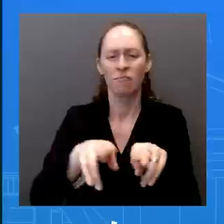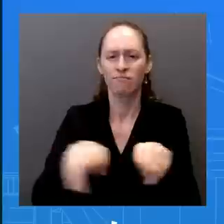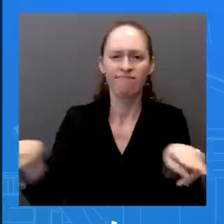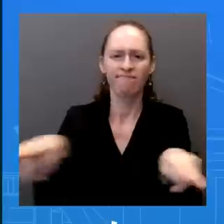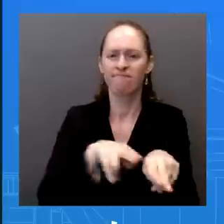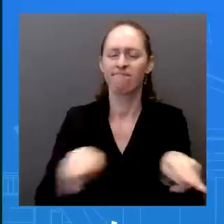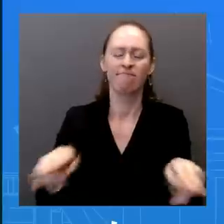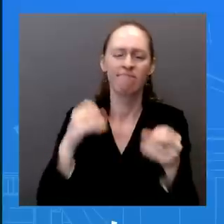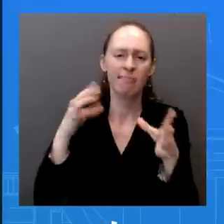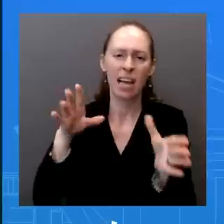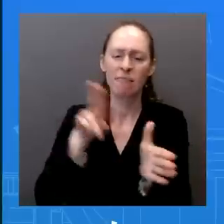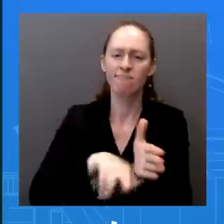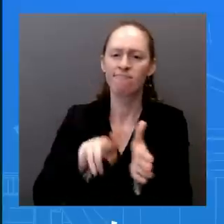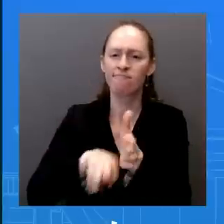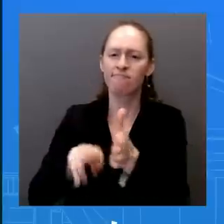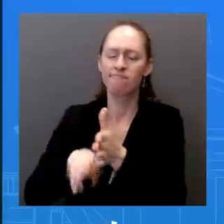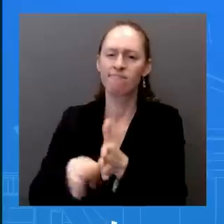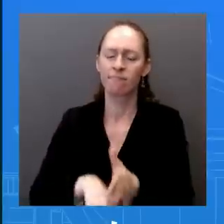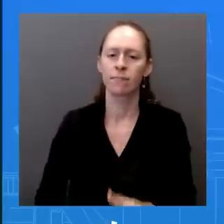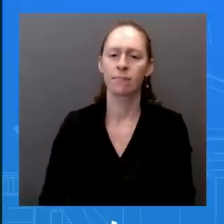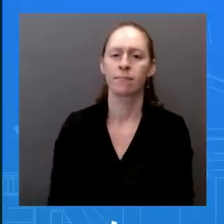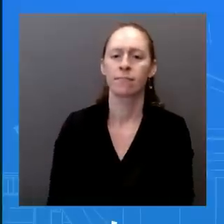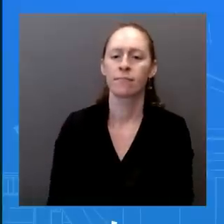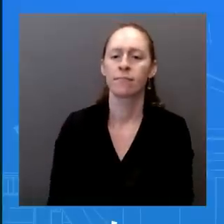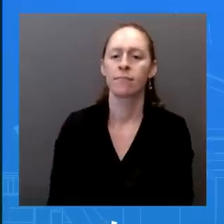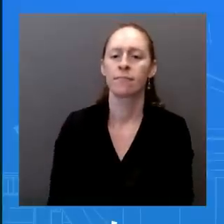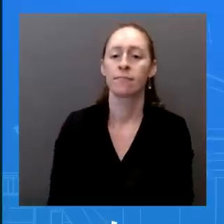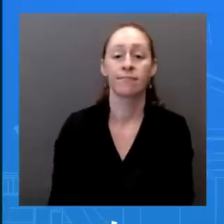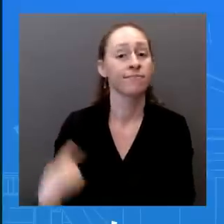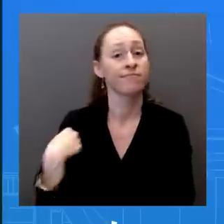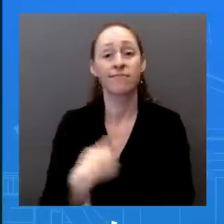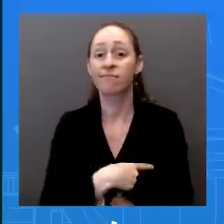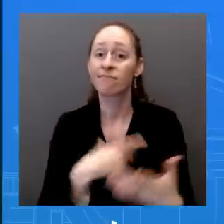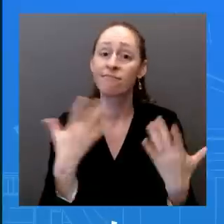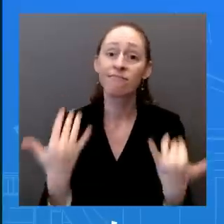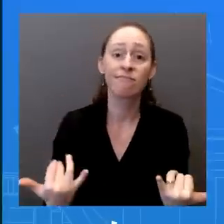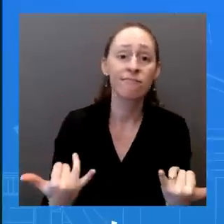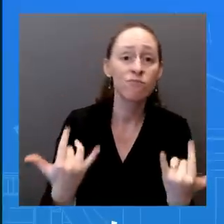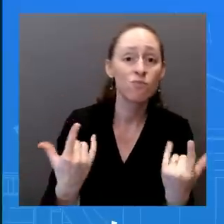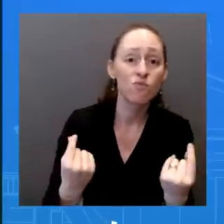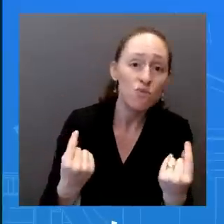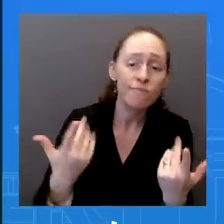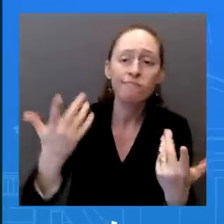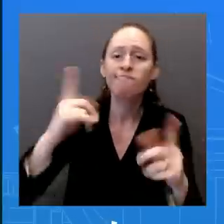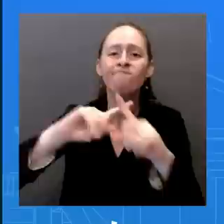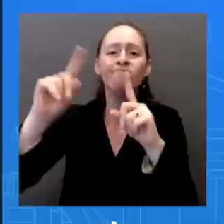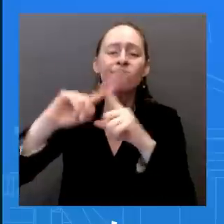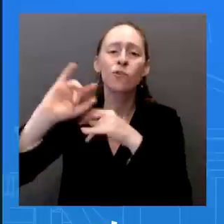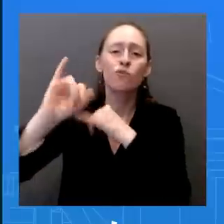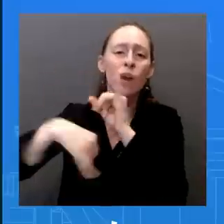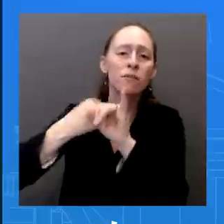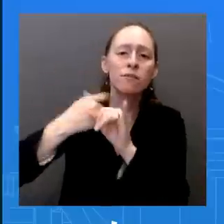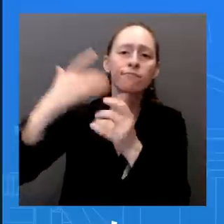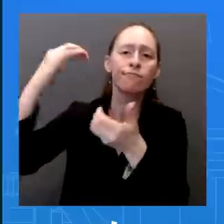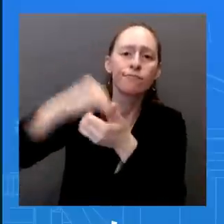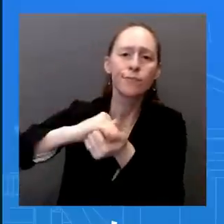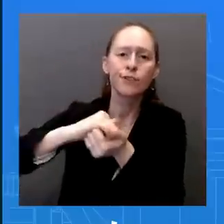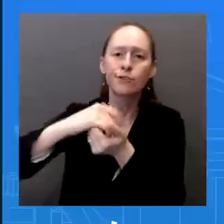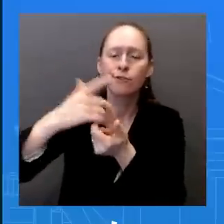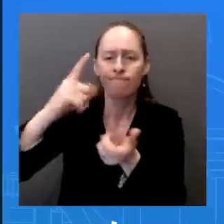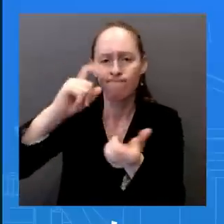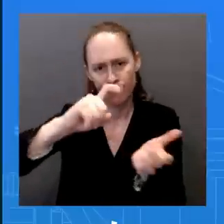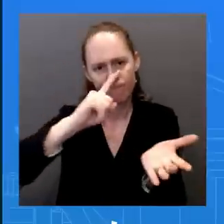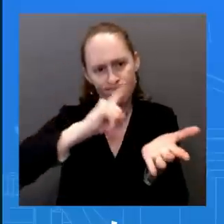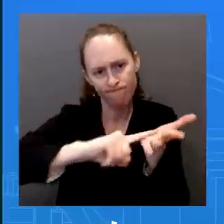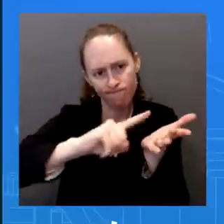that is available to hold Russia accountable for this. That is not a short process. It is not an easy process. It requires the painstaking